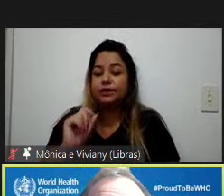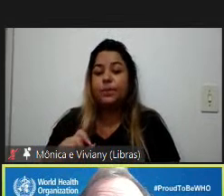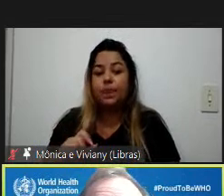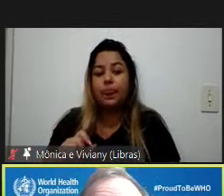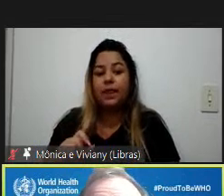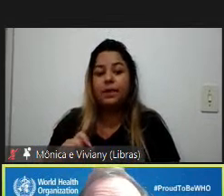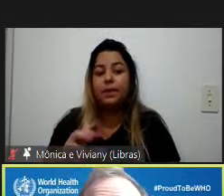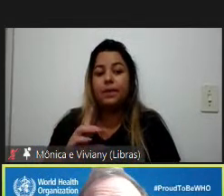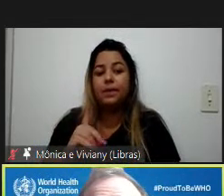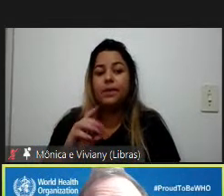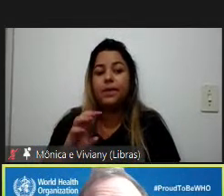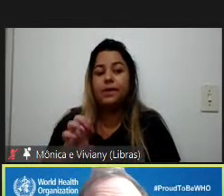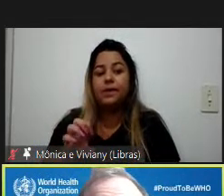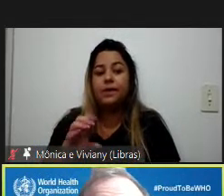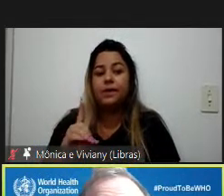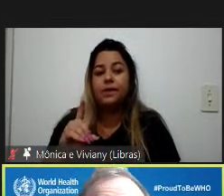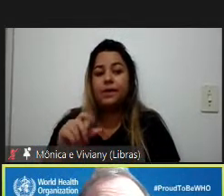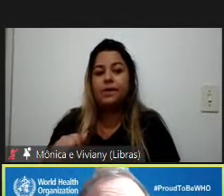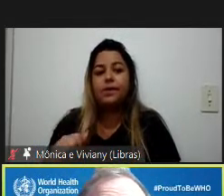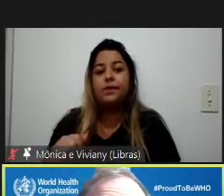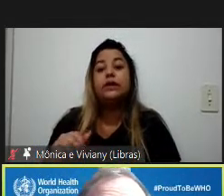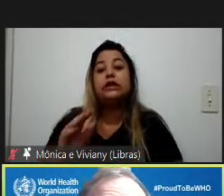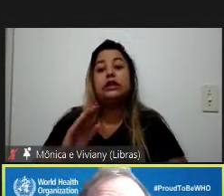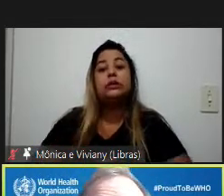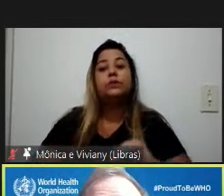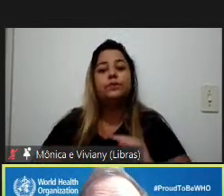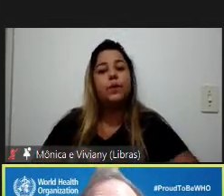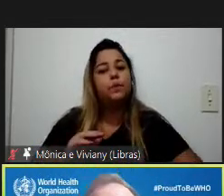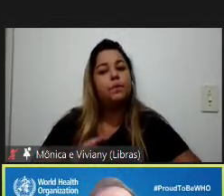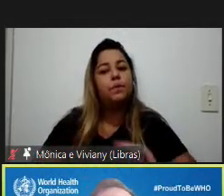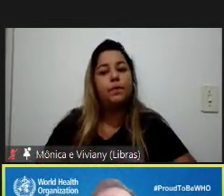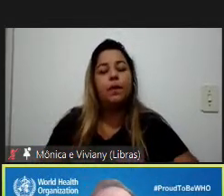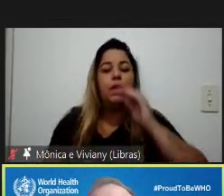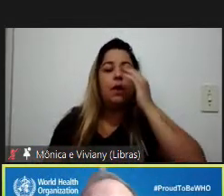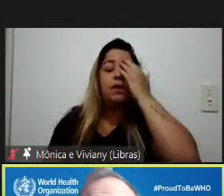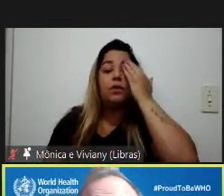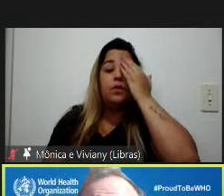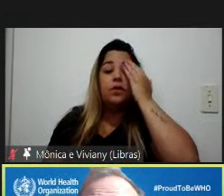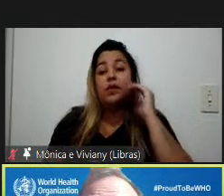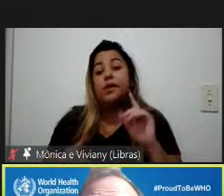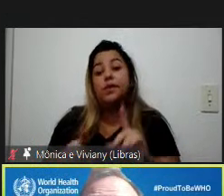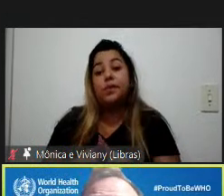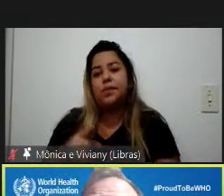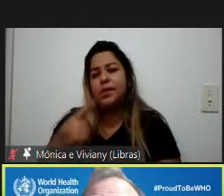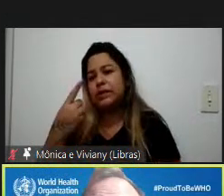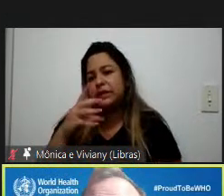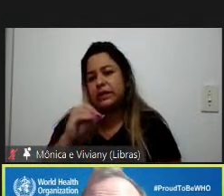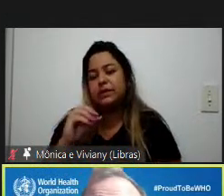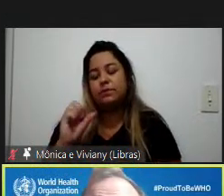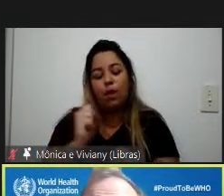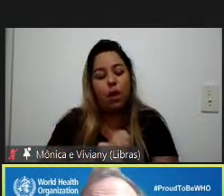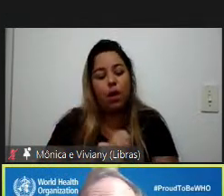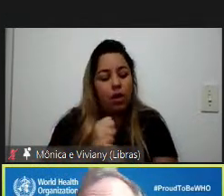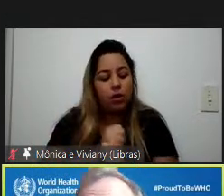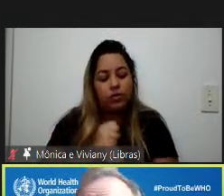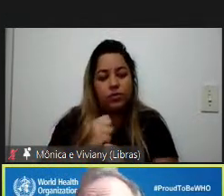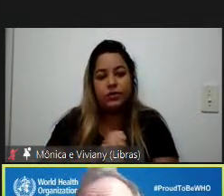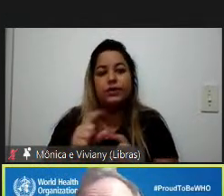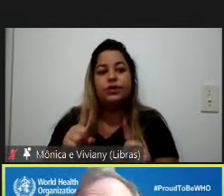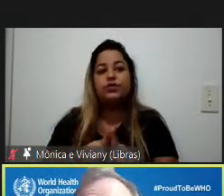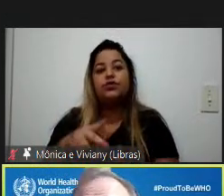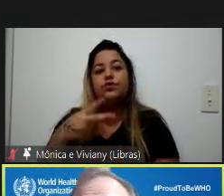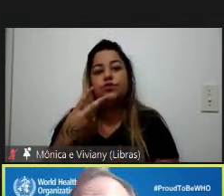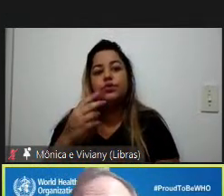which spans over these 10 years, 2016, 2025. It was meant to, as a follow-up of the